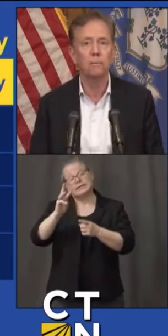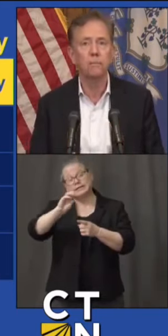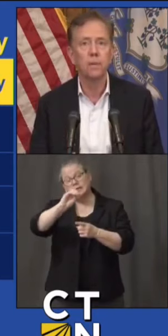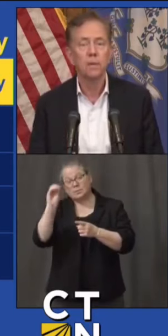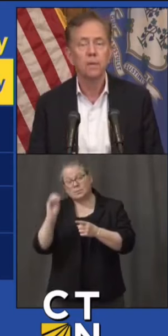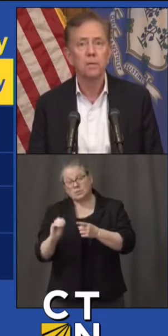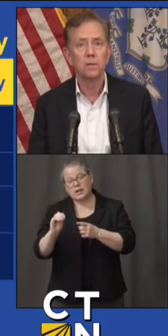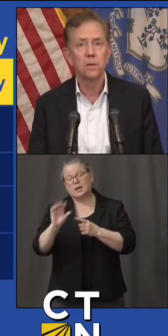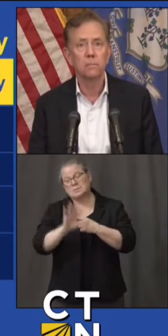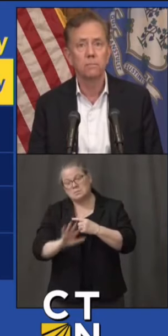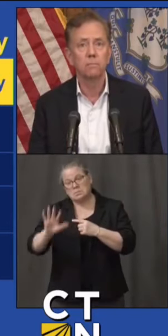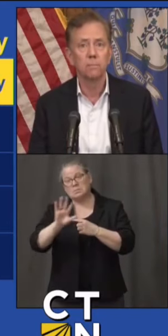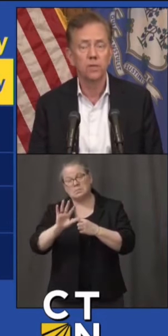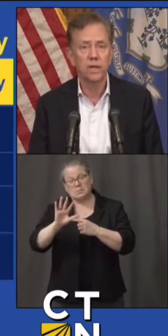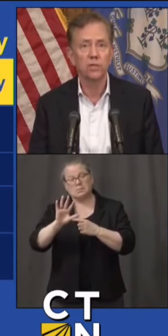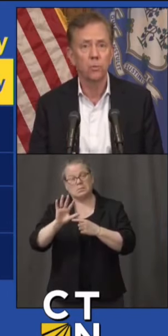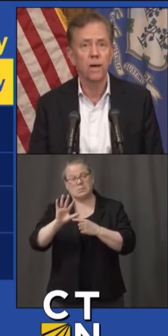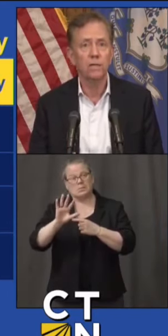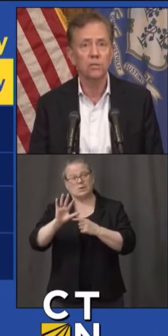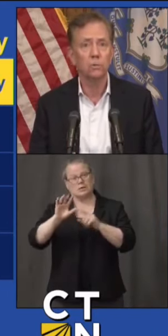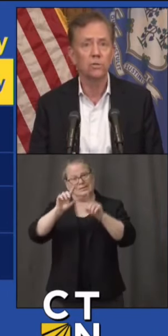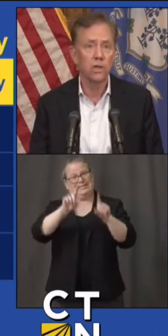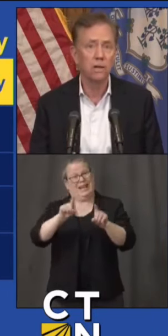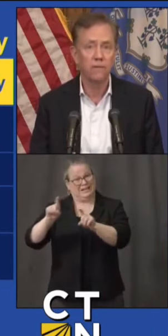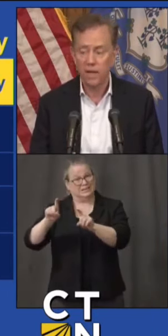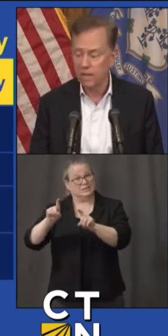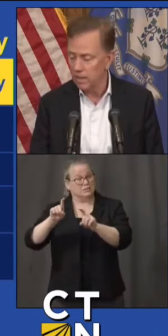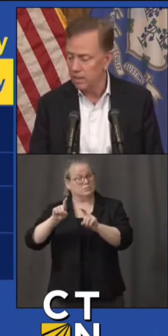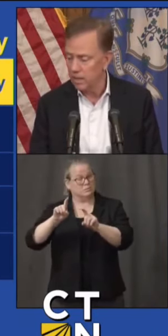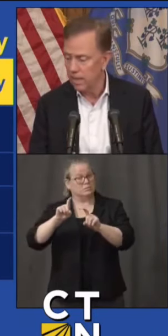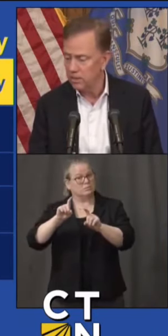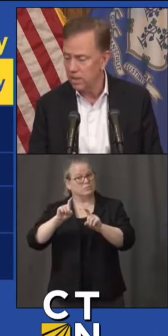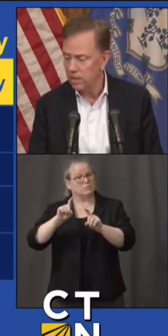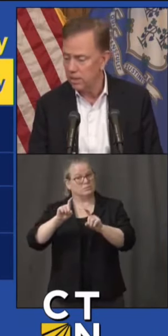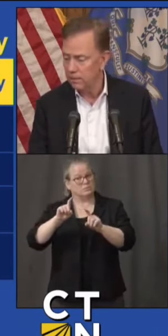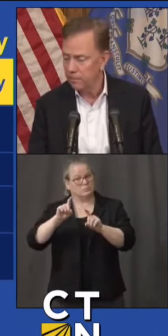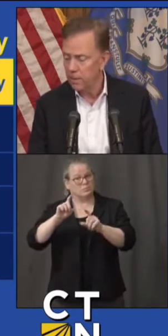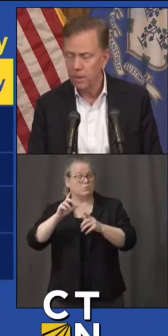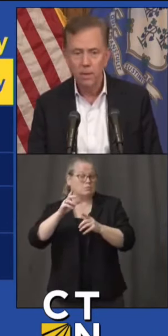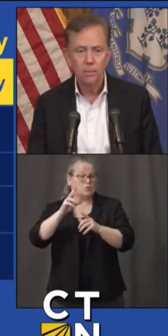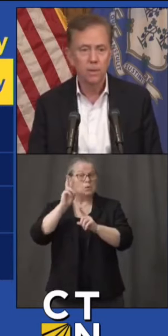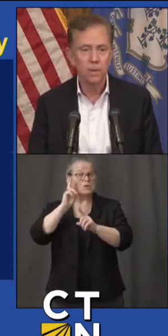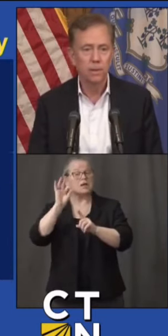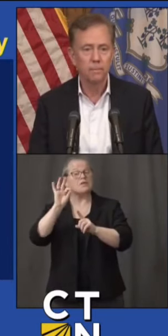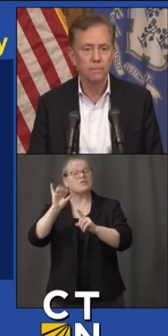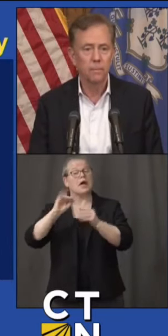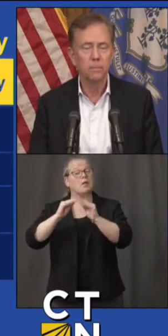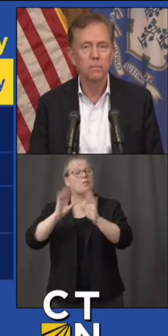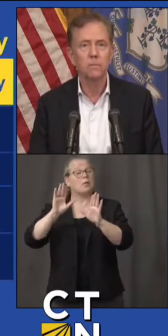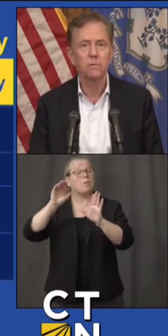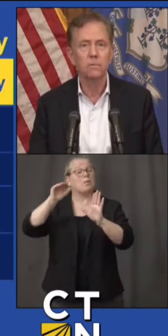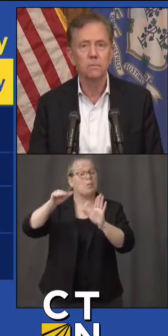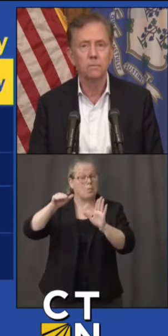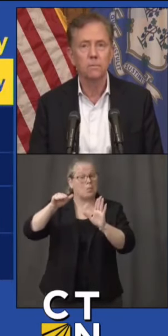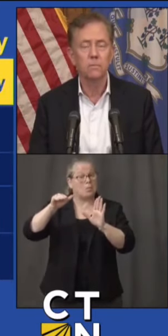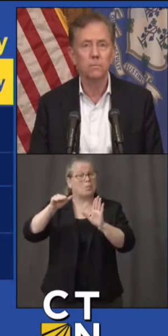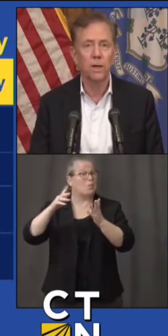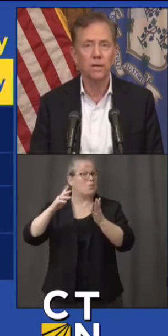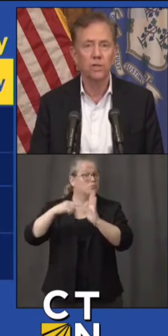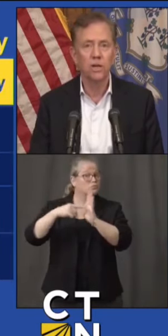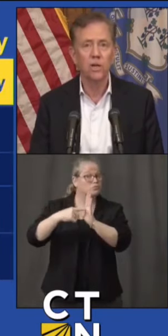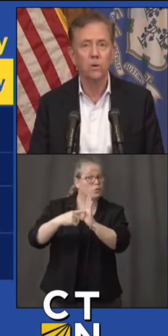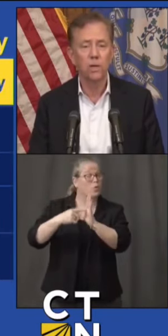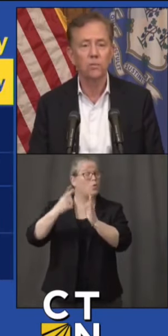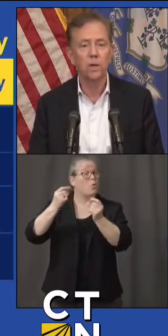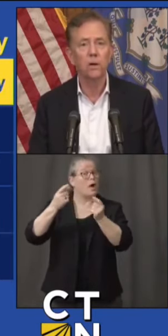so test rate. So we'll see if that indicates anything. But when I